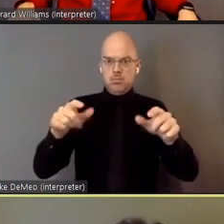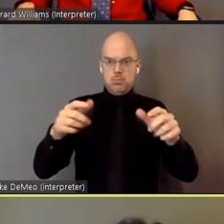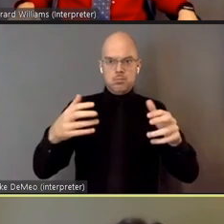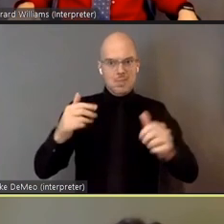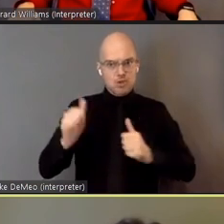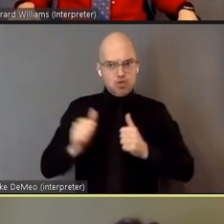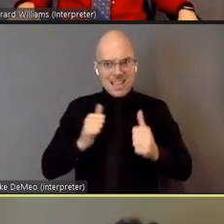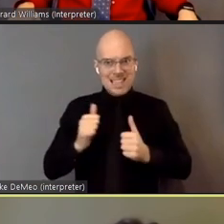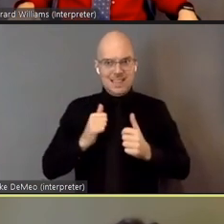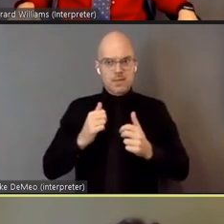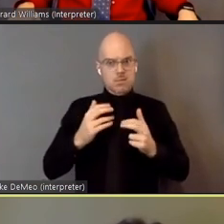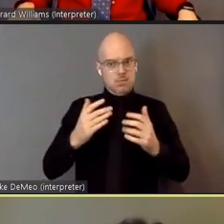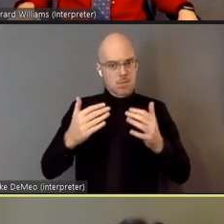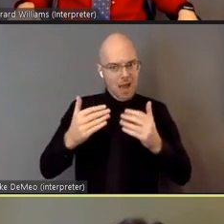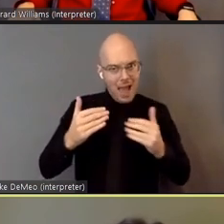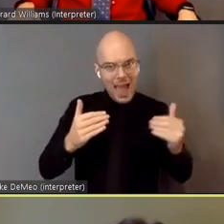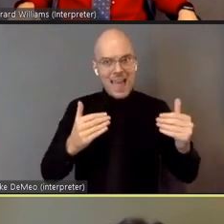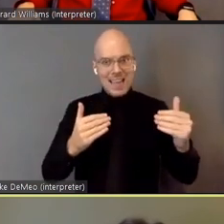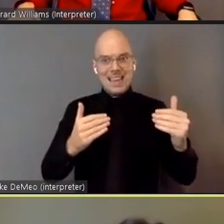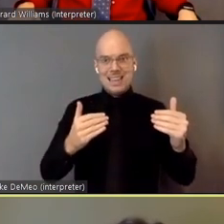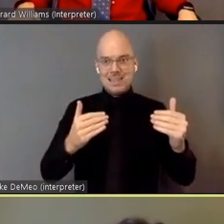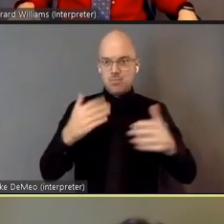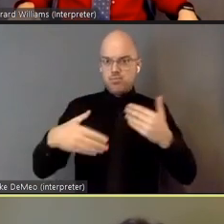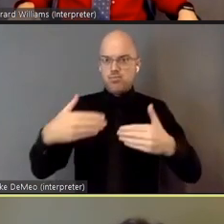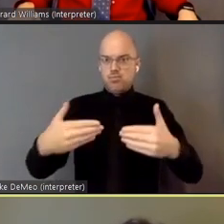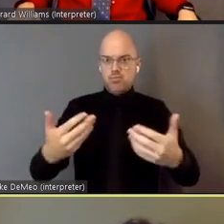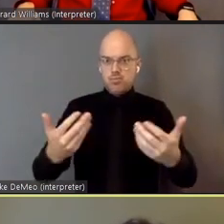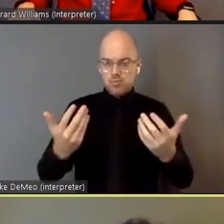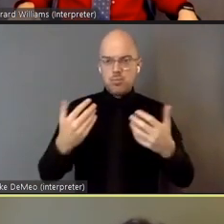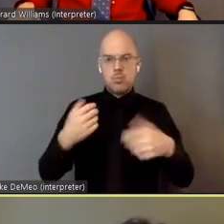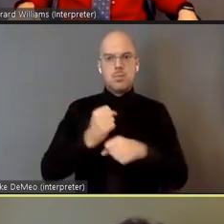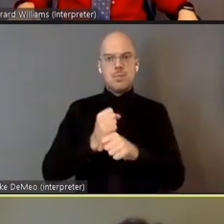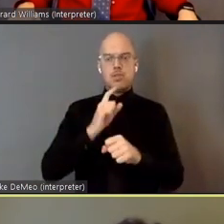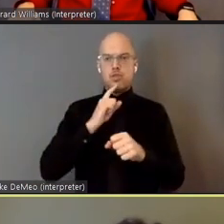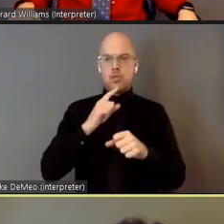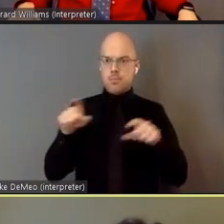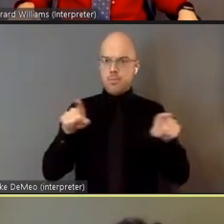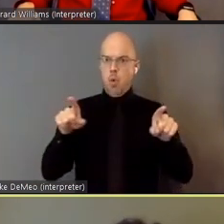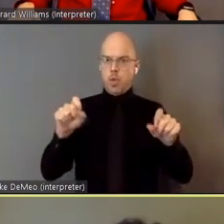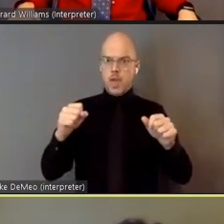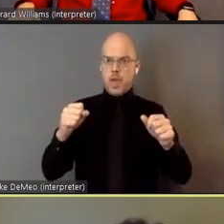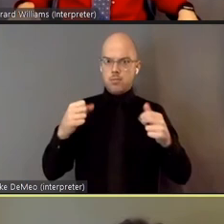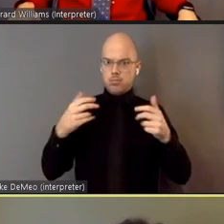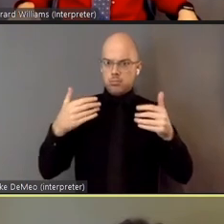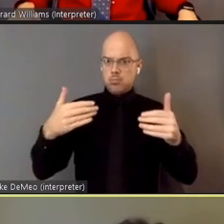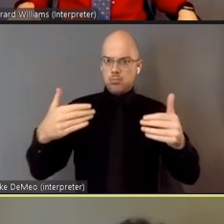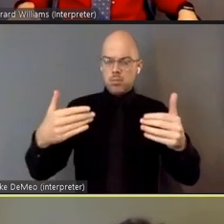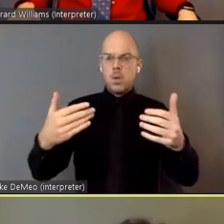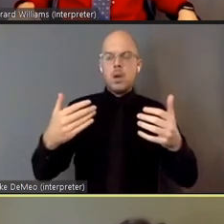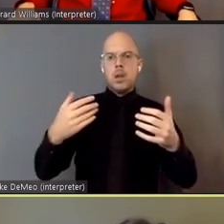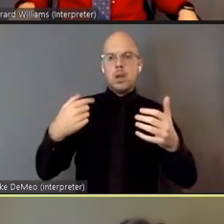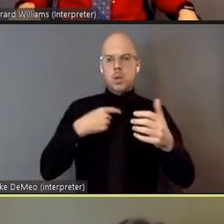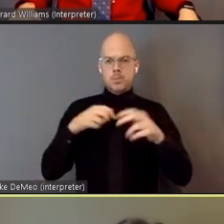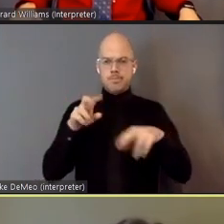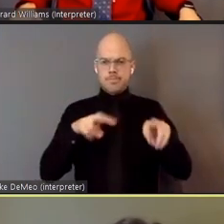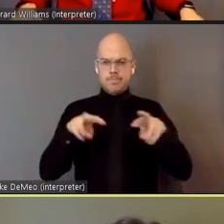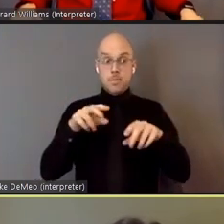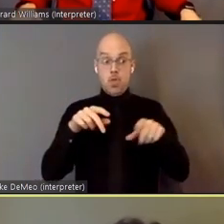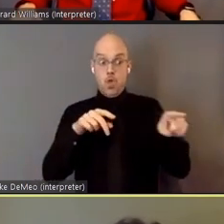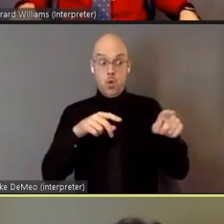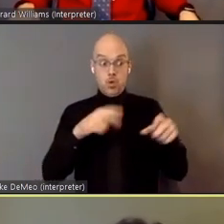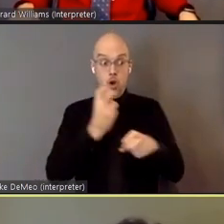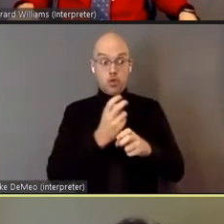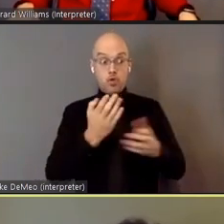getting ahead of the market and looking at the most difficult to serve